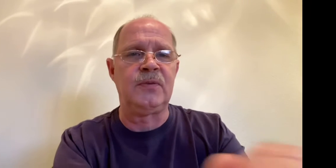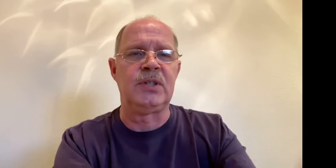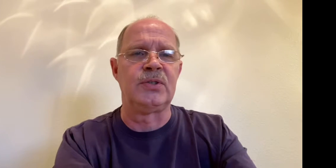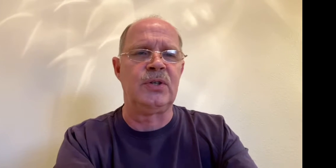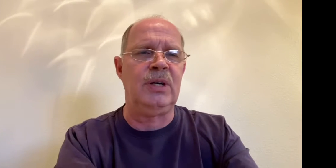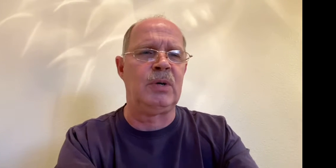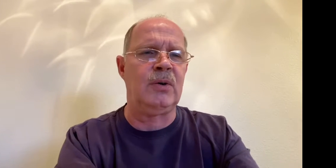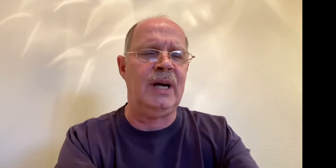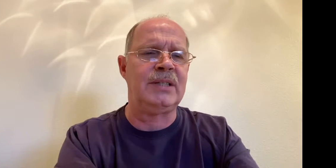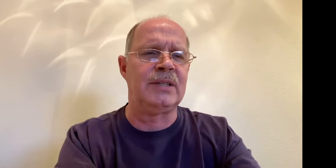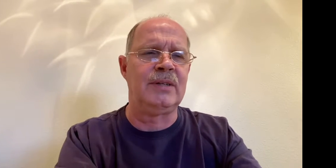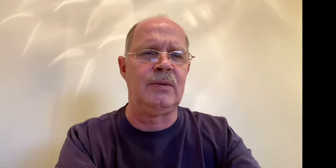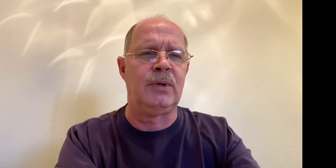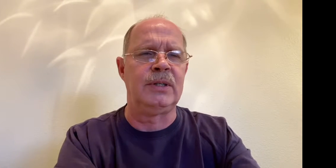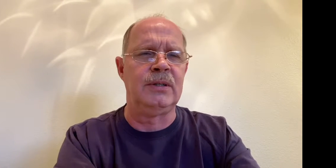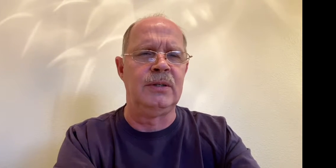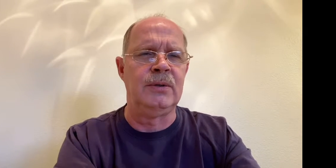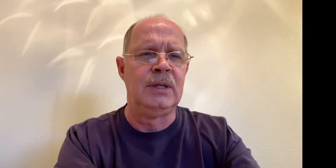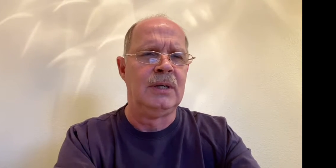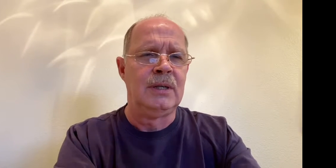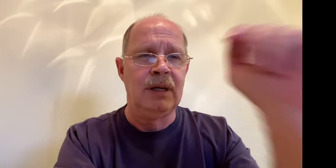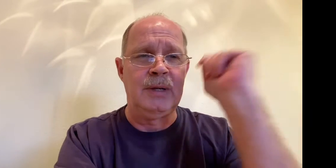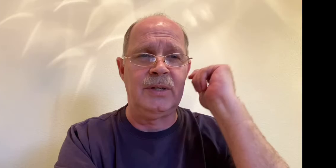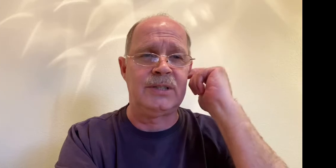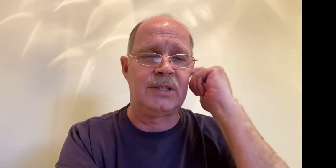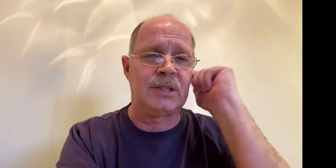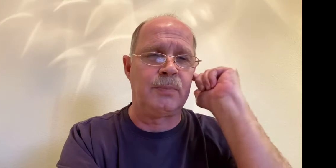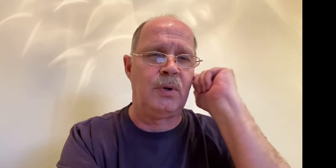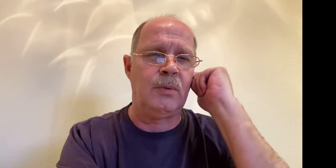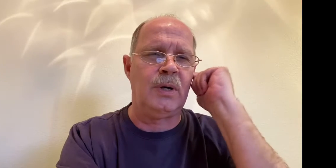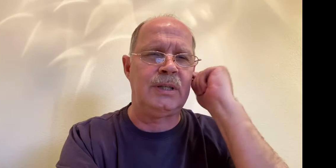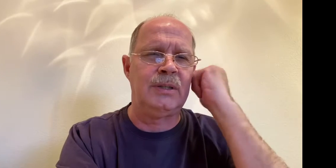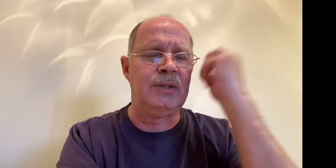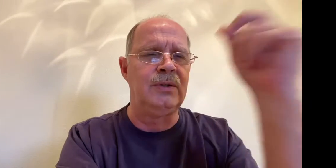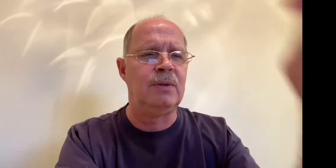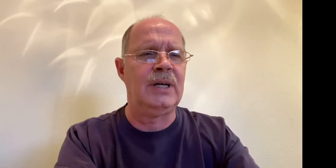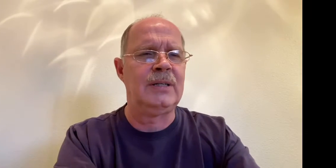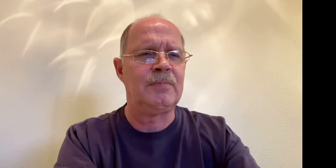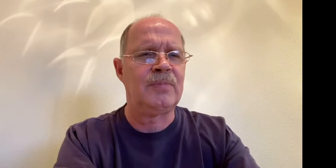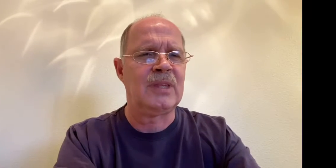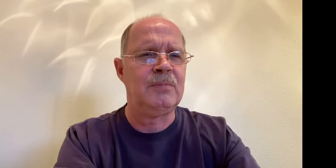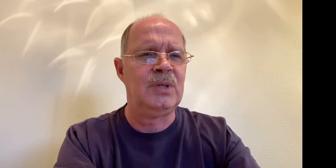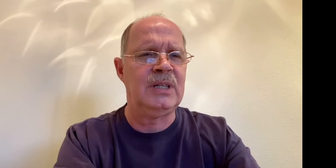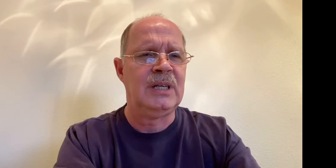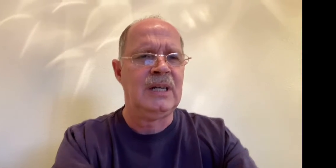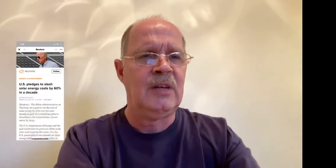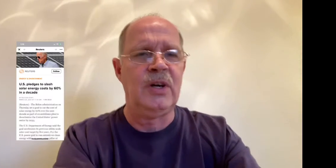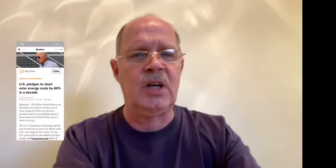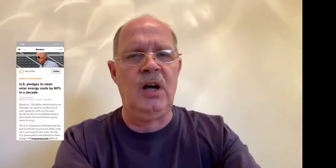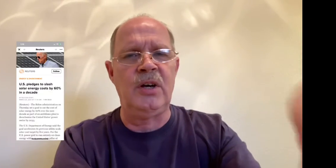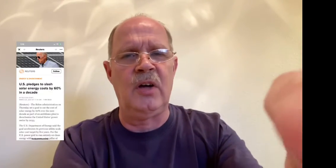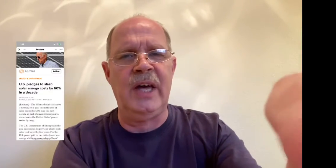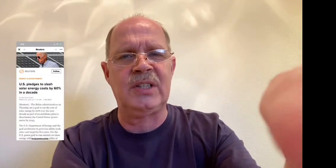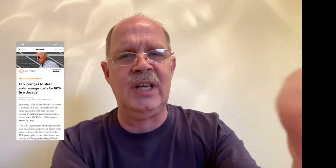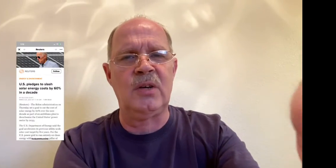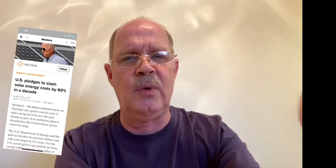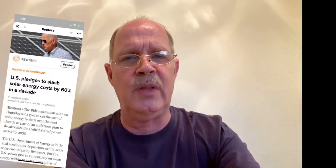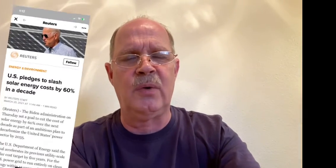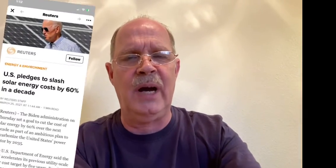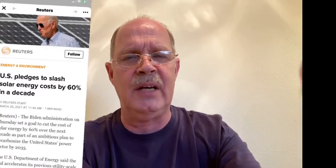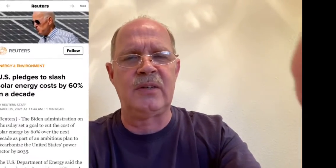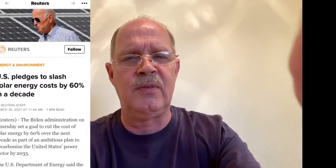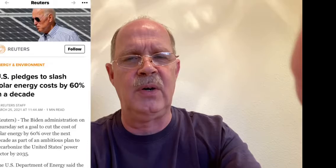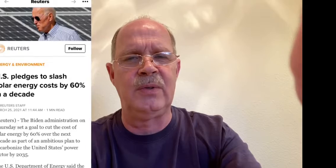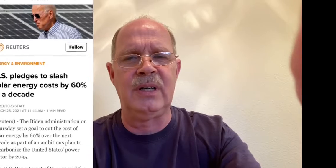state officials are Democrats, and then what do you do? There's just a point, what do you do, right? But they're calling all that taking away